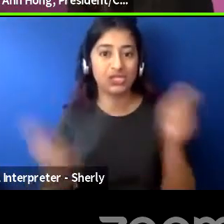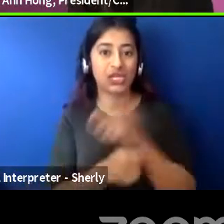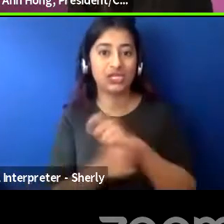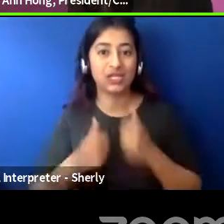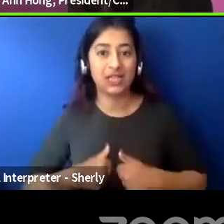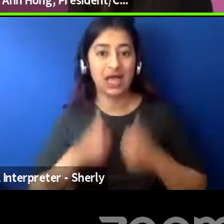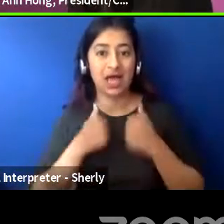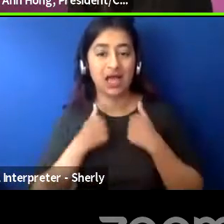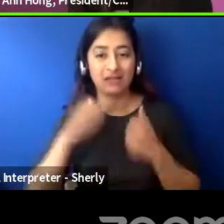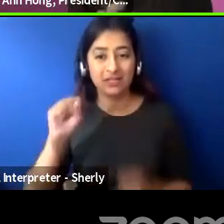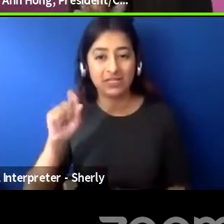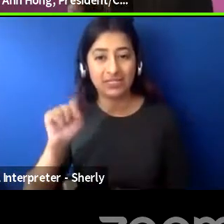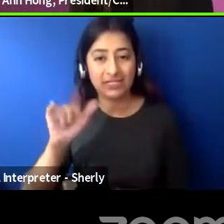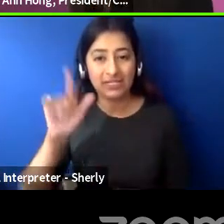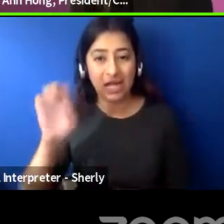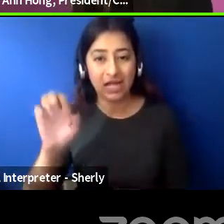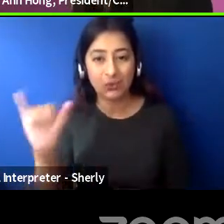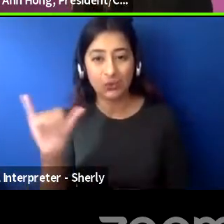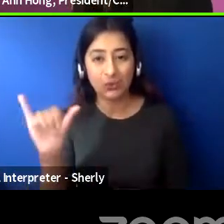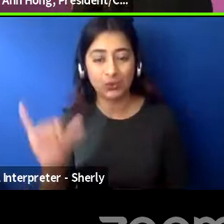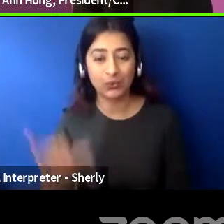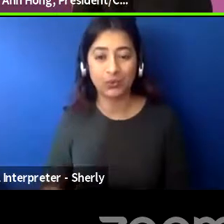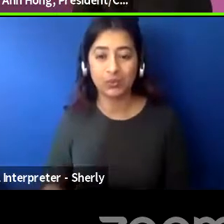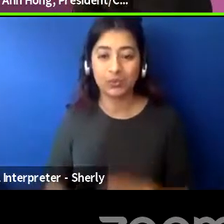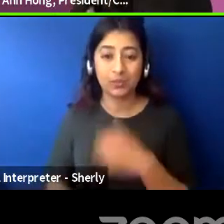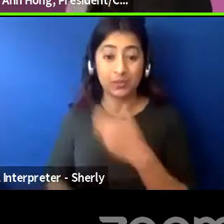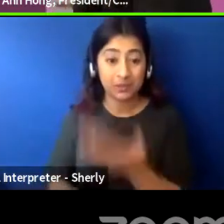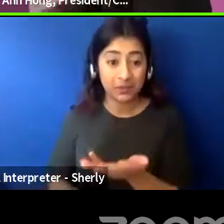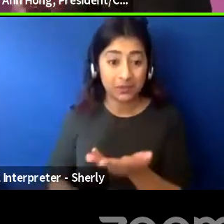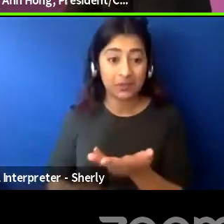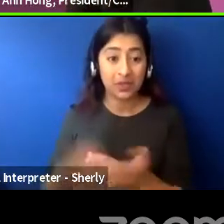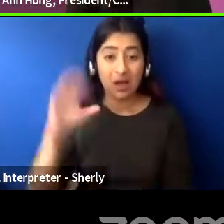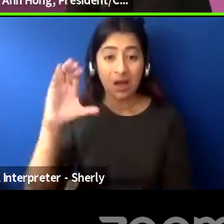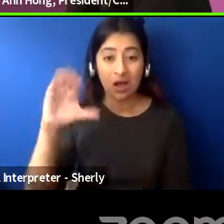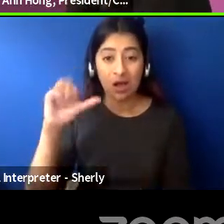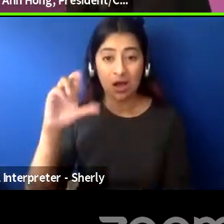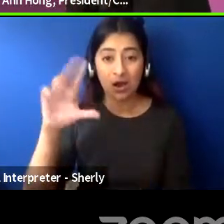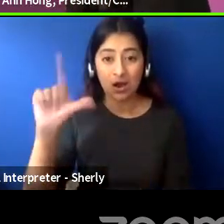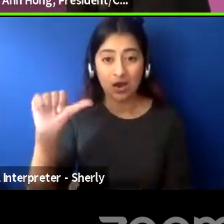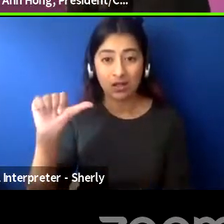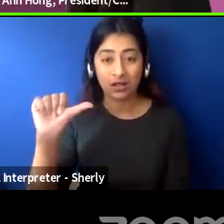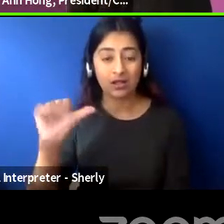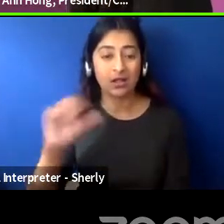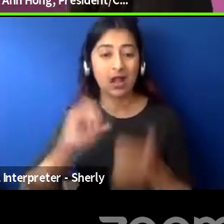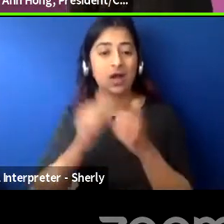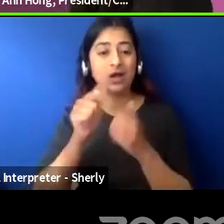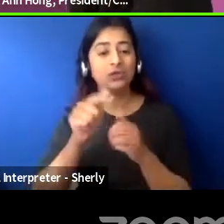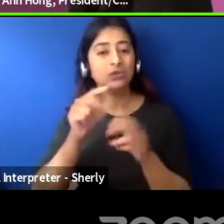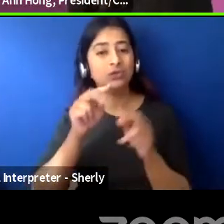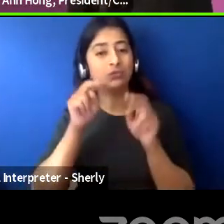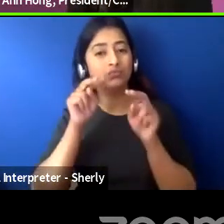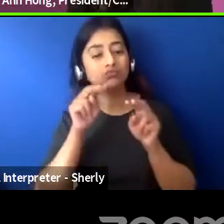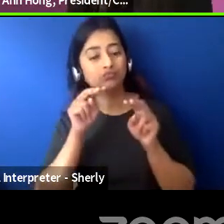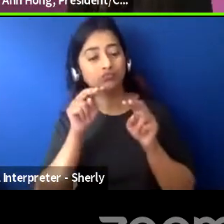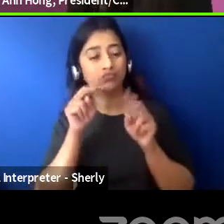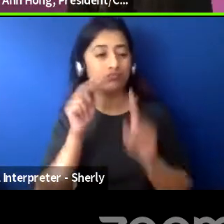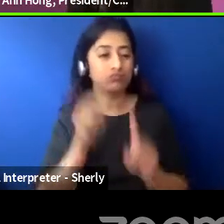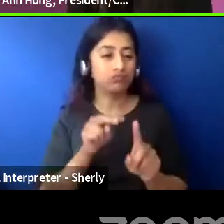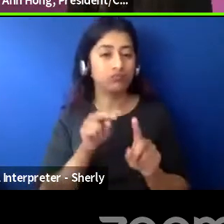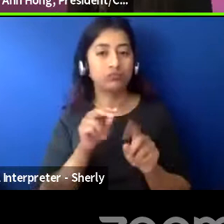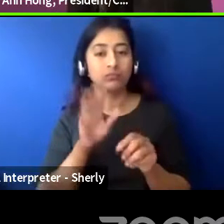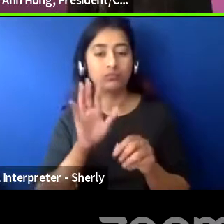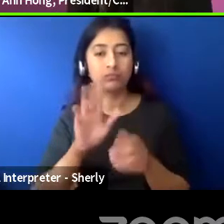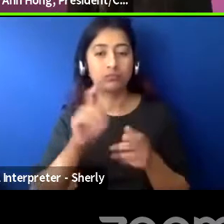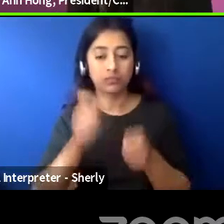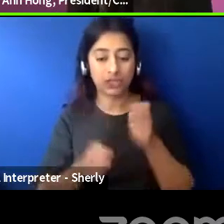too, absolutely. So how about you, Carla? How do you view the changes and kind of how it's